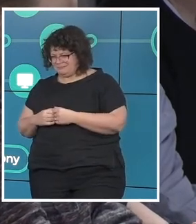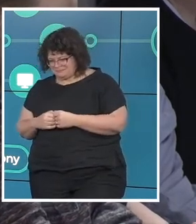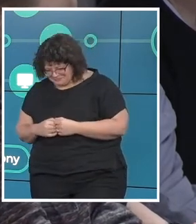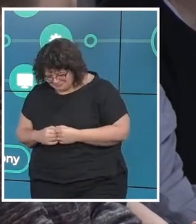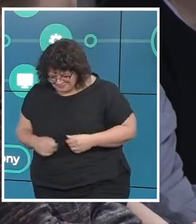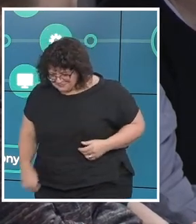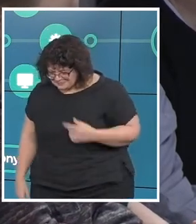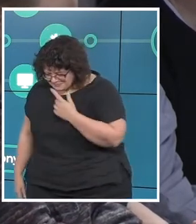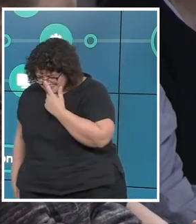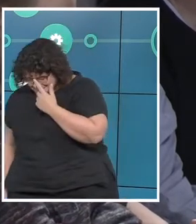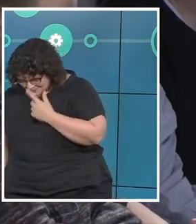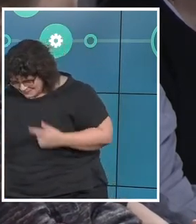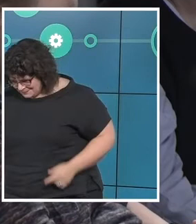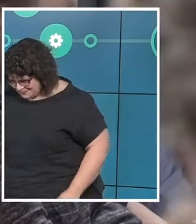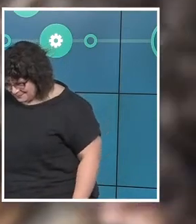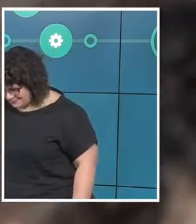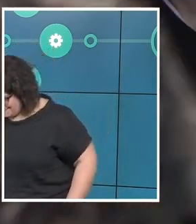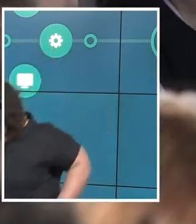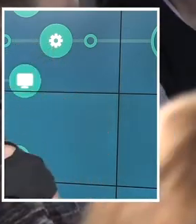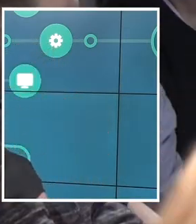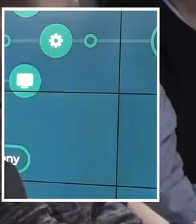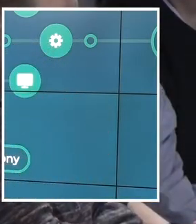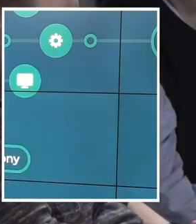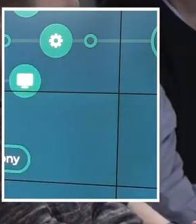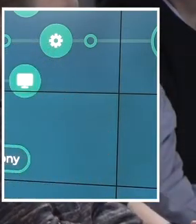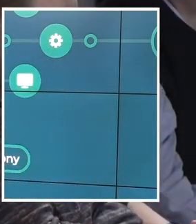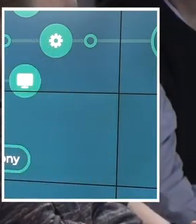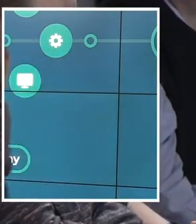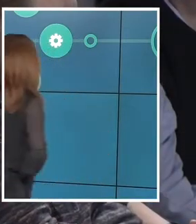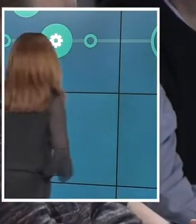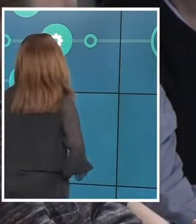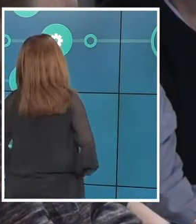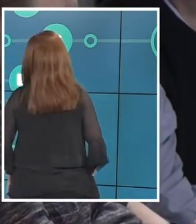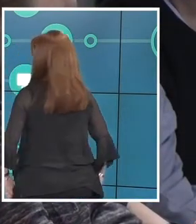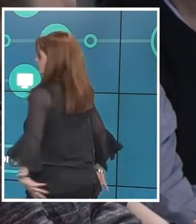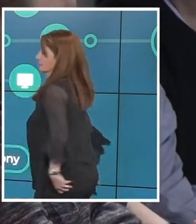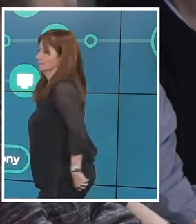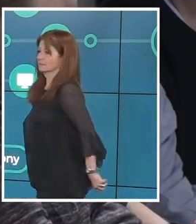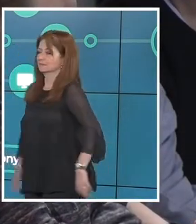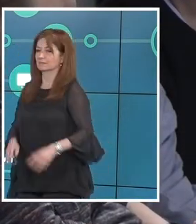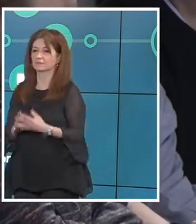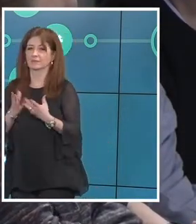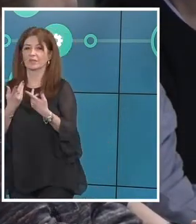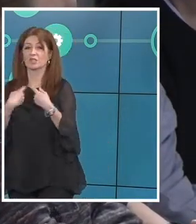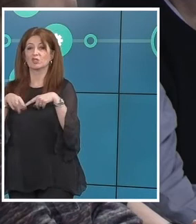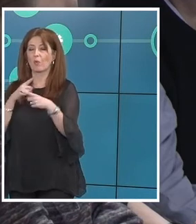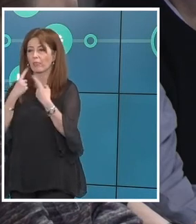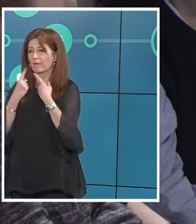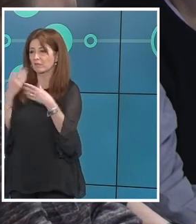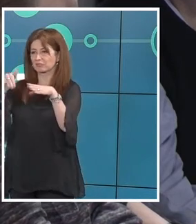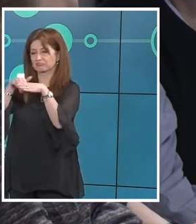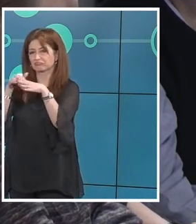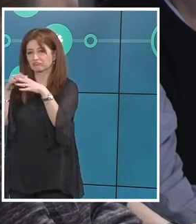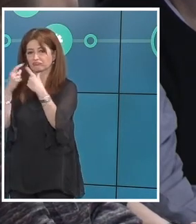that they filmed. And so, you know, it's all in the dialogue. Everyone gets everything in the dialogue. There are no visual jokes that aren't